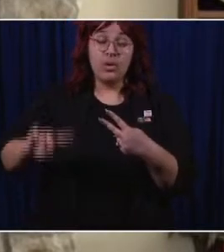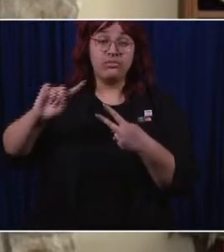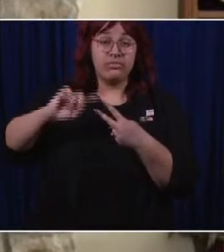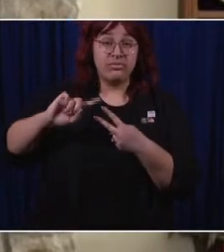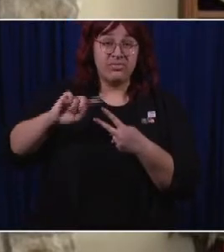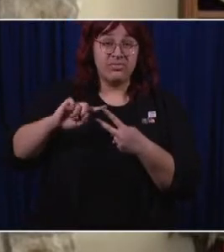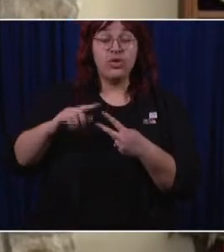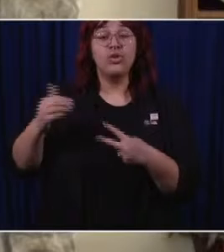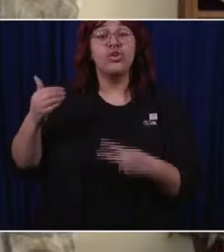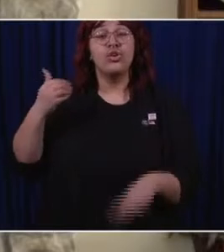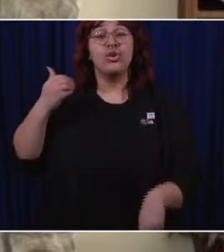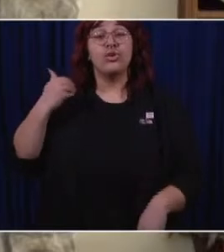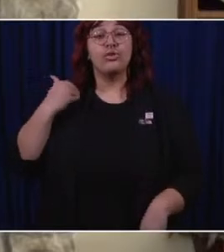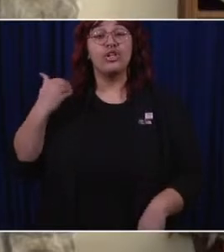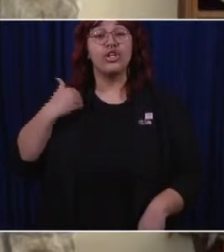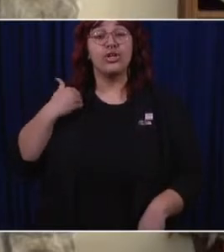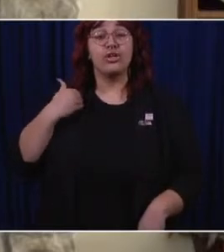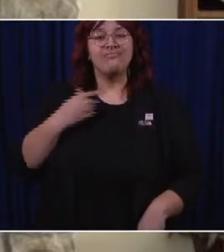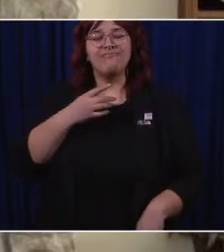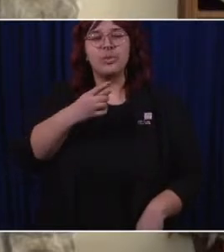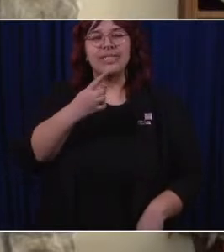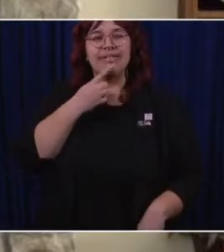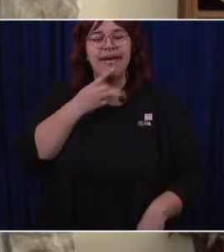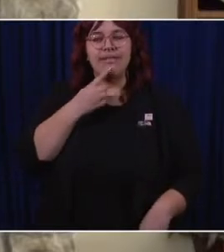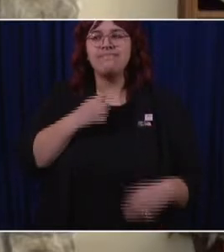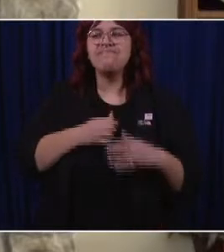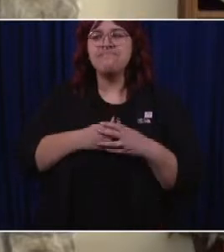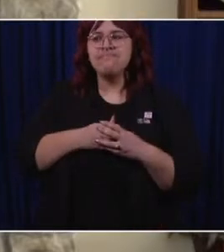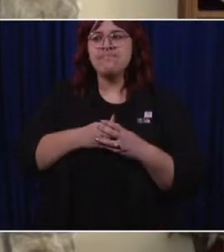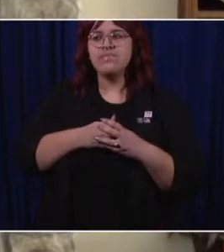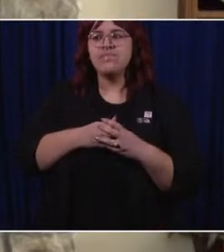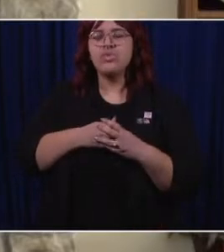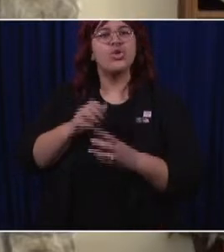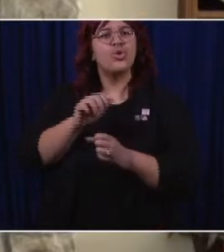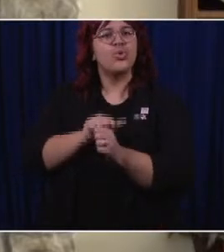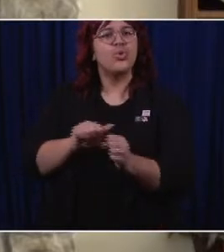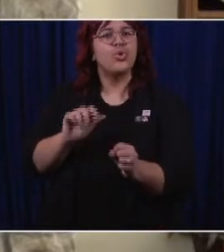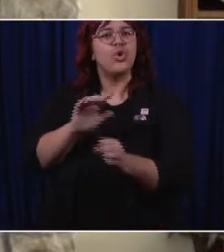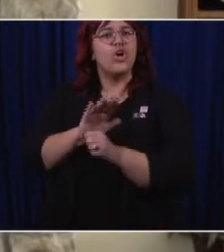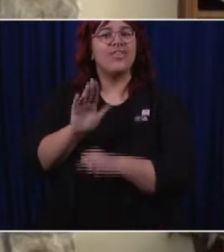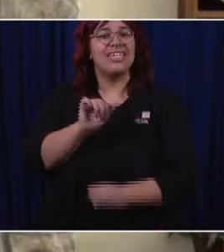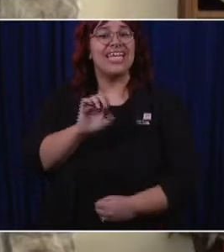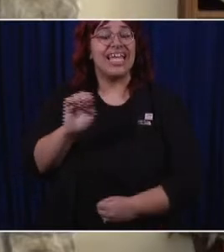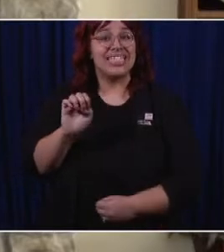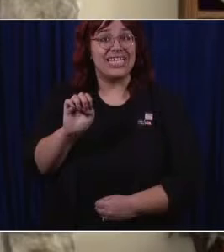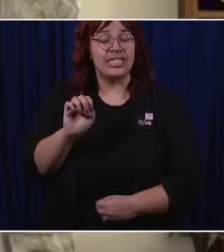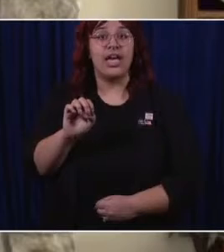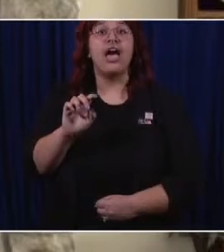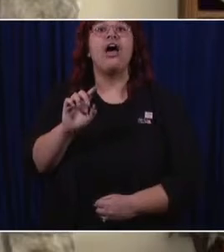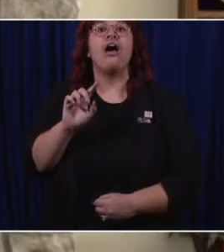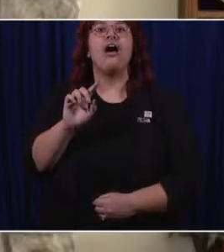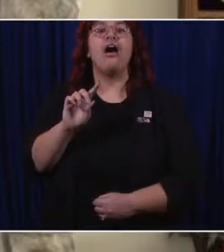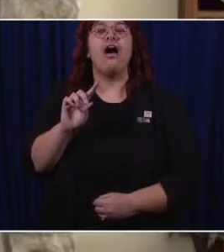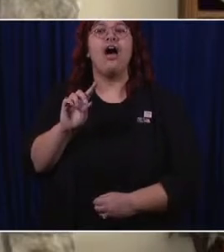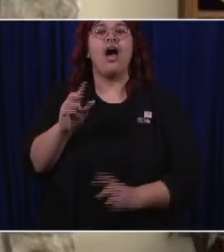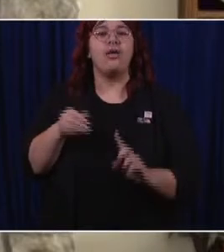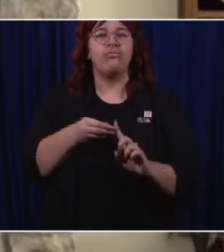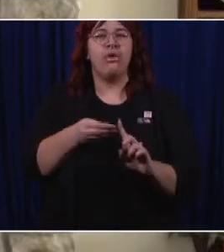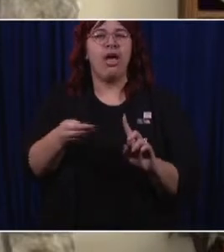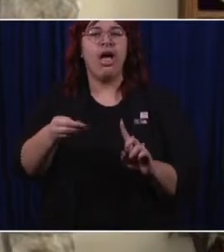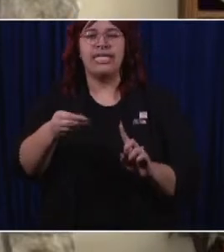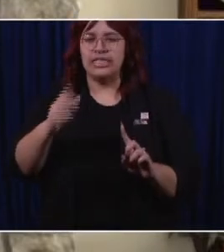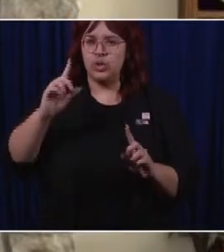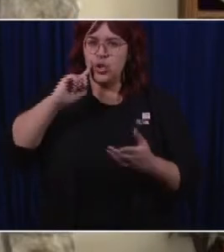earlier we're beginning to see the number of active COVID-19 cases decline and still continue to be lower than the